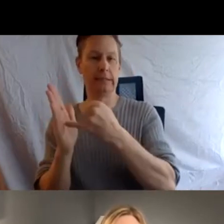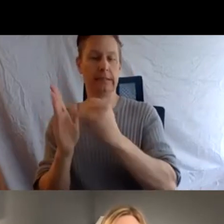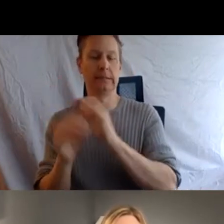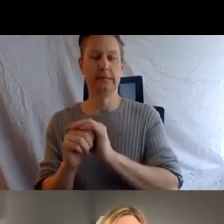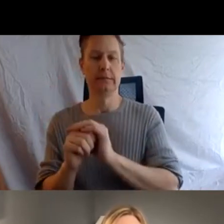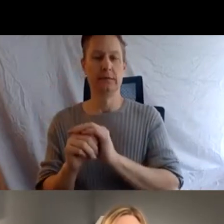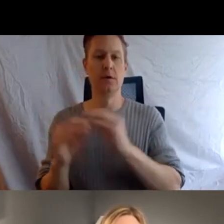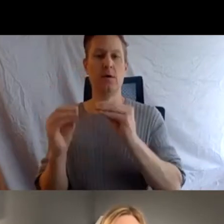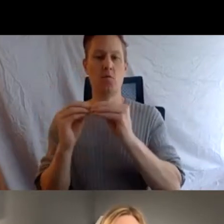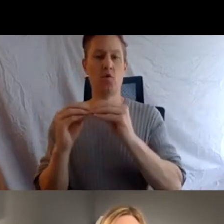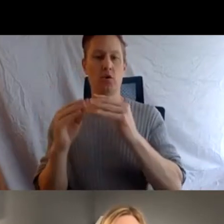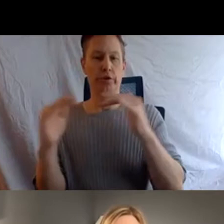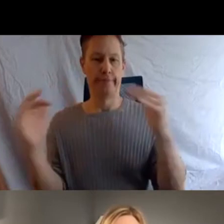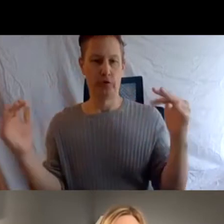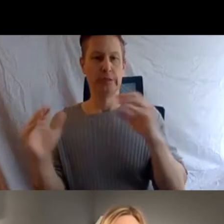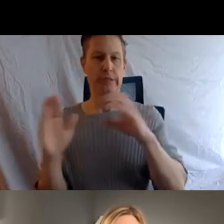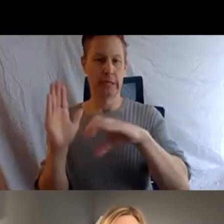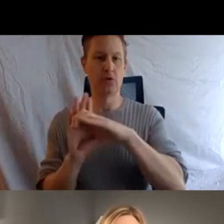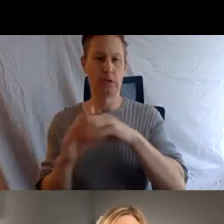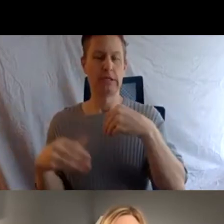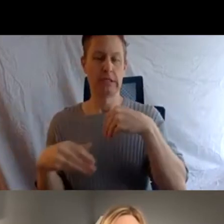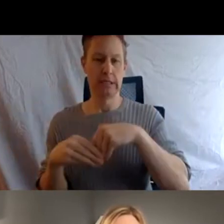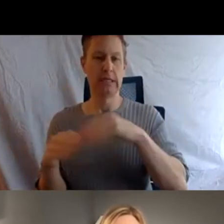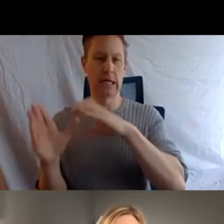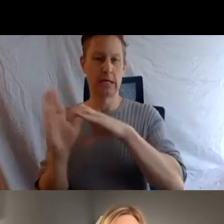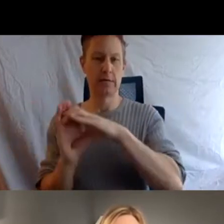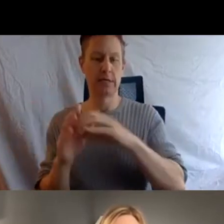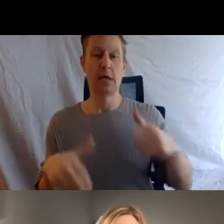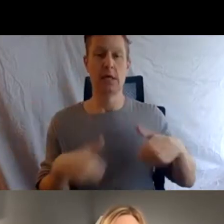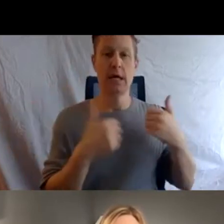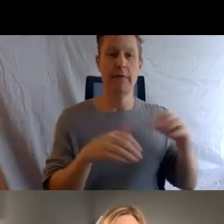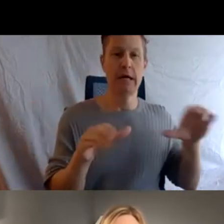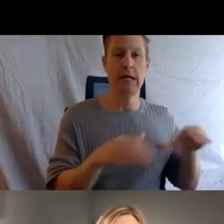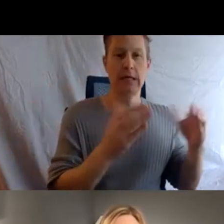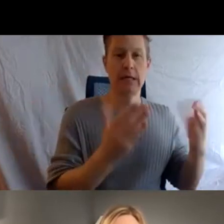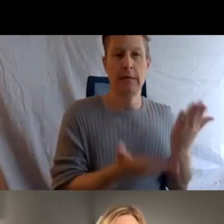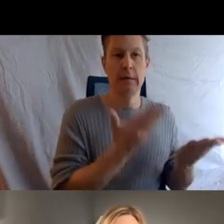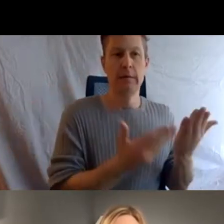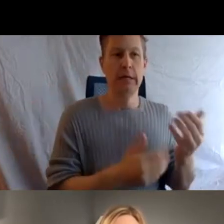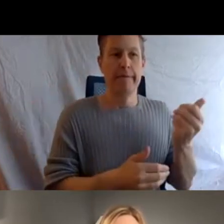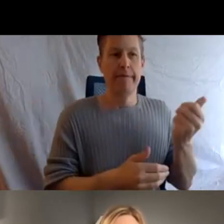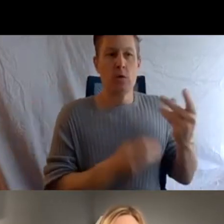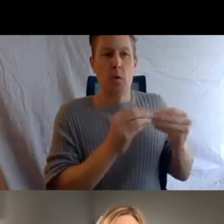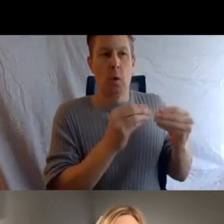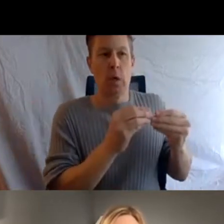more diverse characters in animation as opposed to live action. There may just be a few more